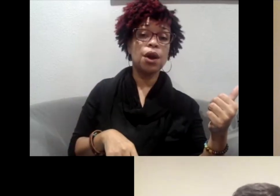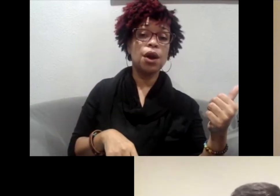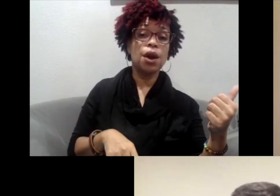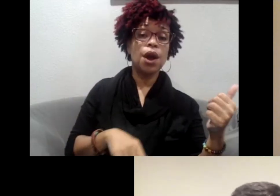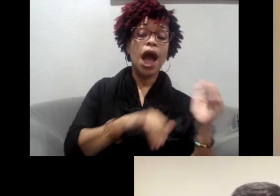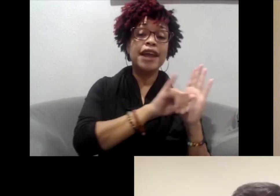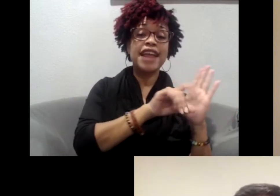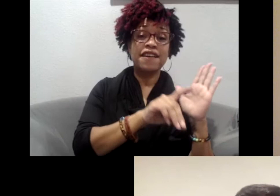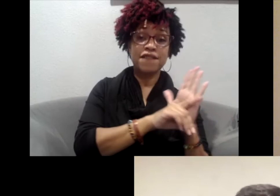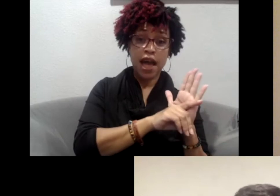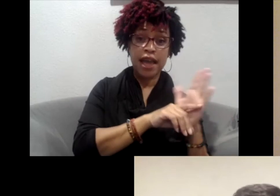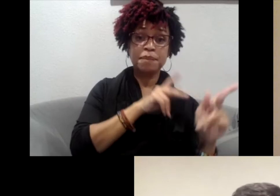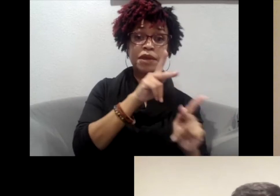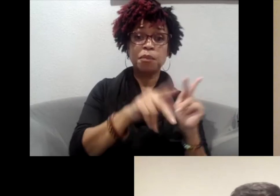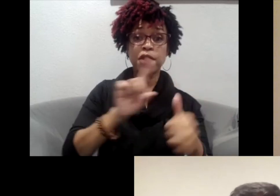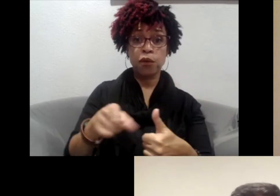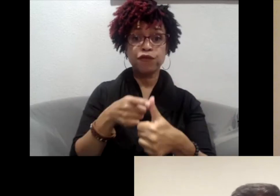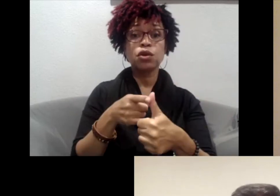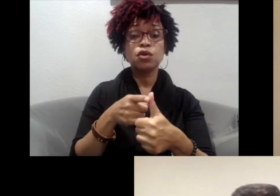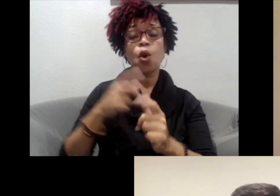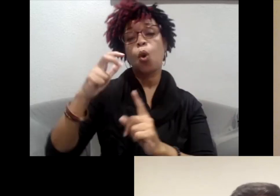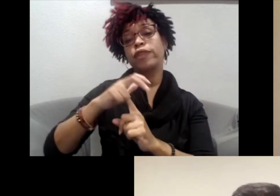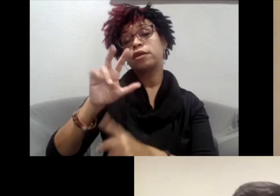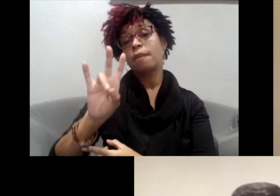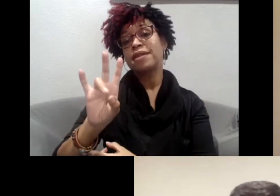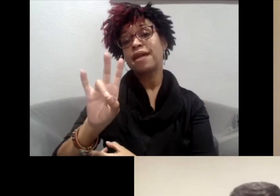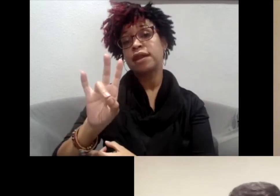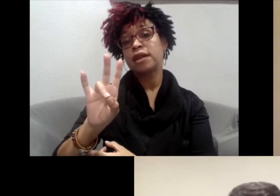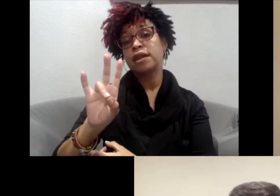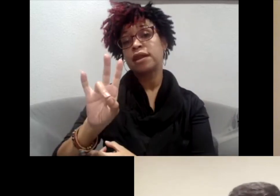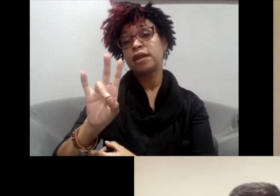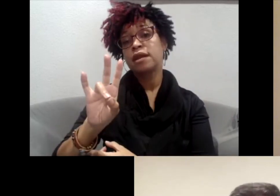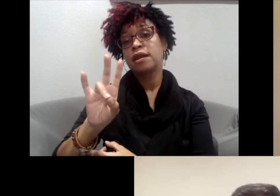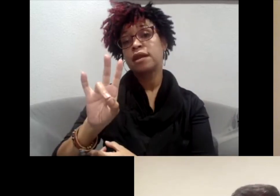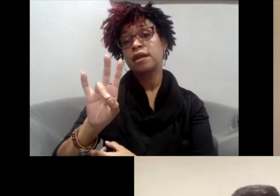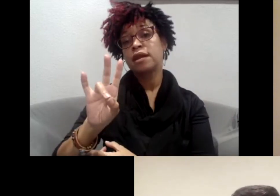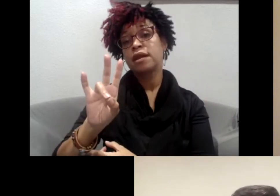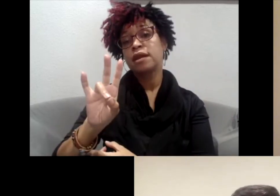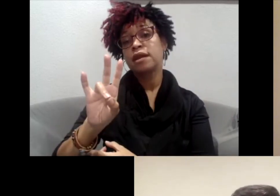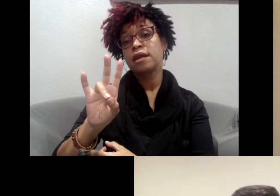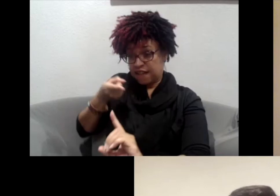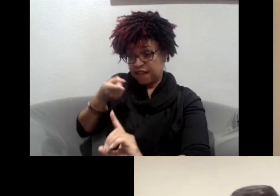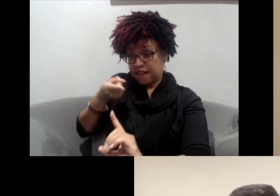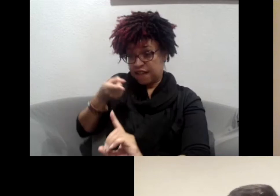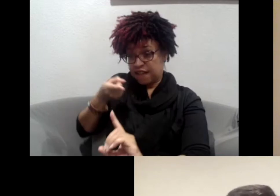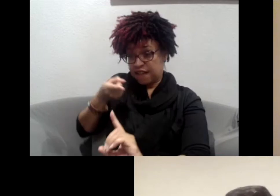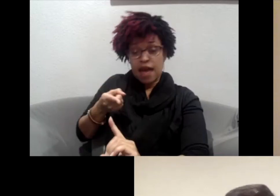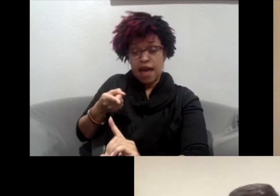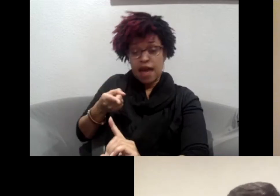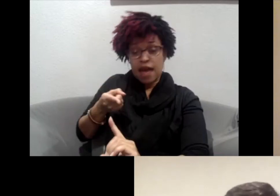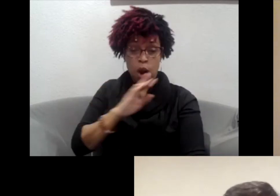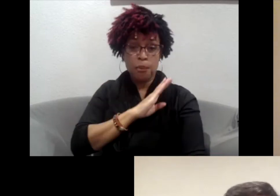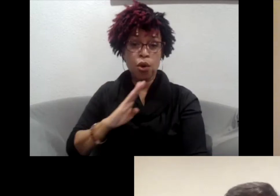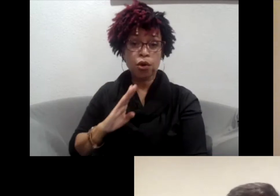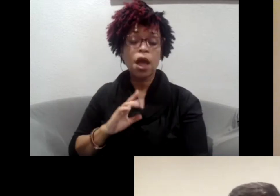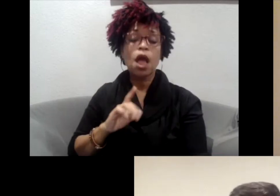who came in first, or were the top 7, if none of them were executive board eligible, then whomever would have